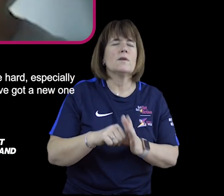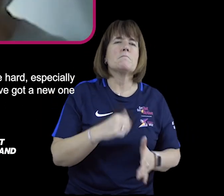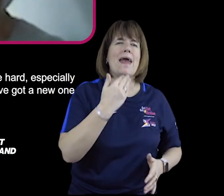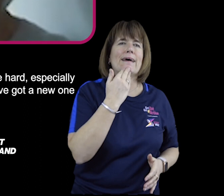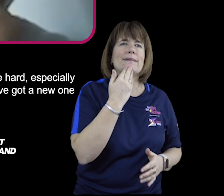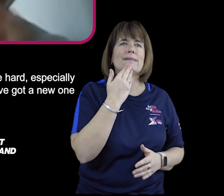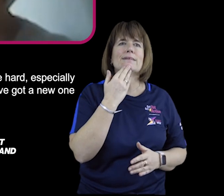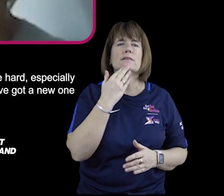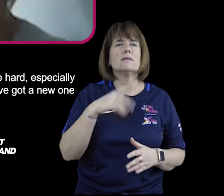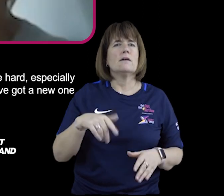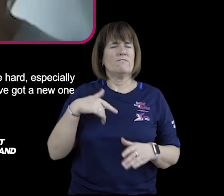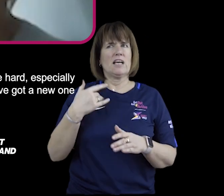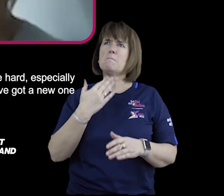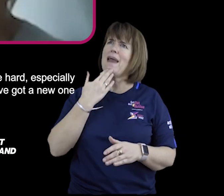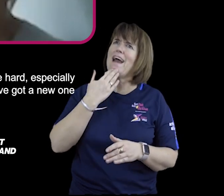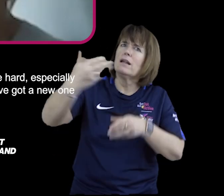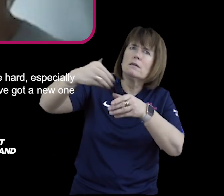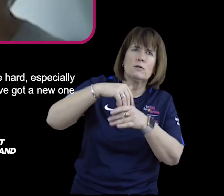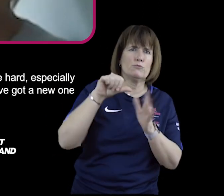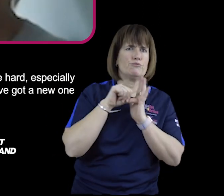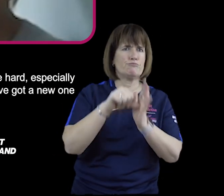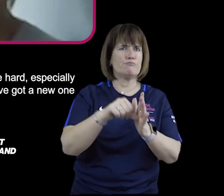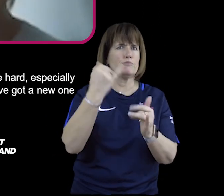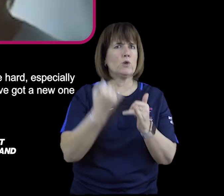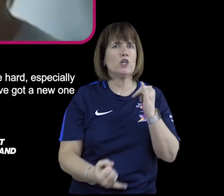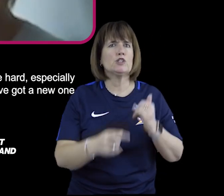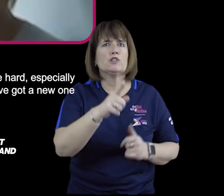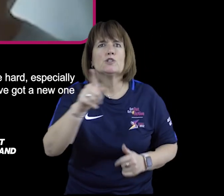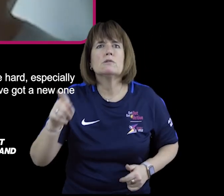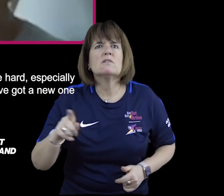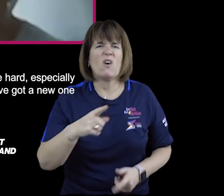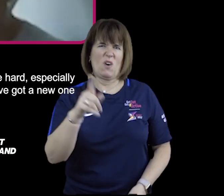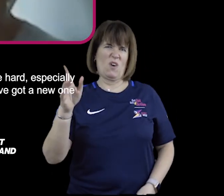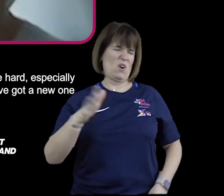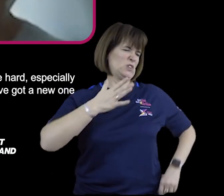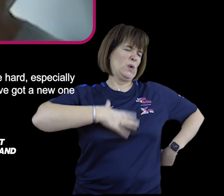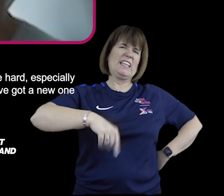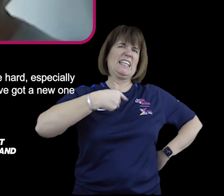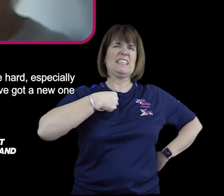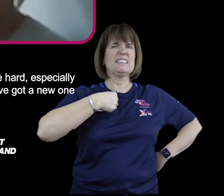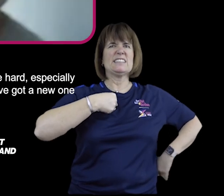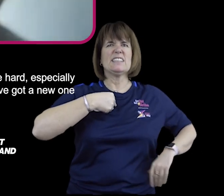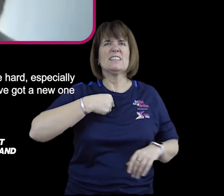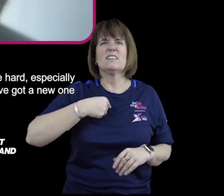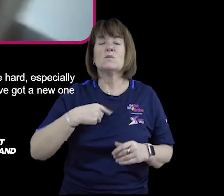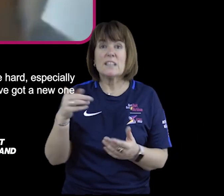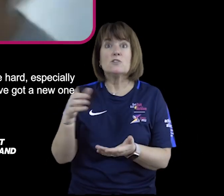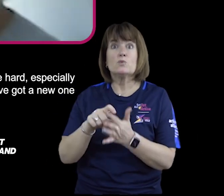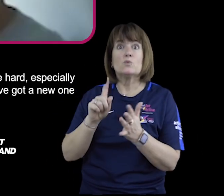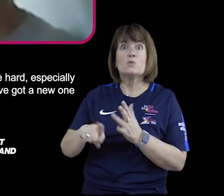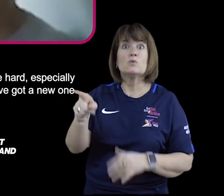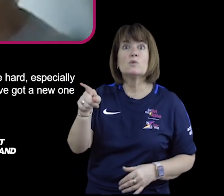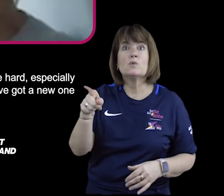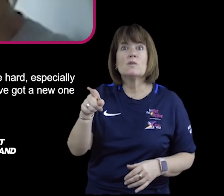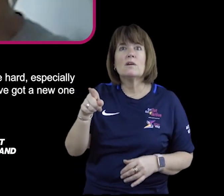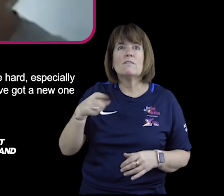with men. I find men's the hardest ones, because I don't need it. They do. Yeah. They do. Yeah, they do, because I've got a new